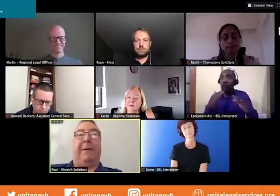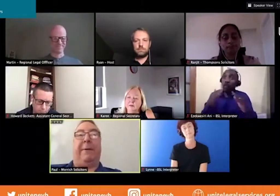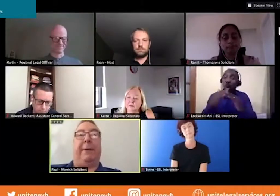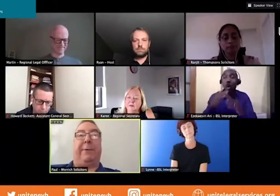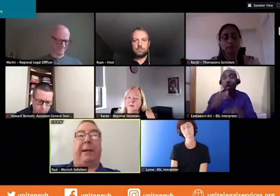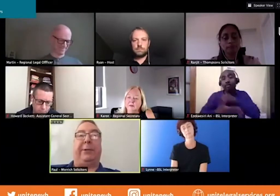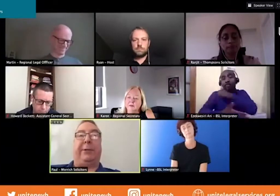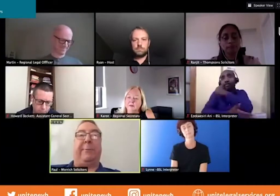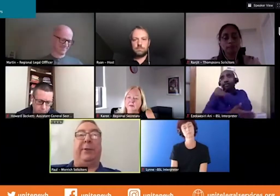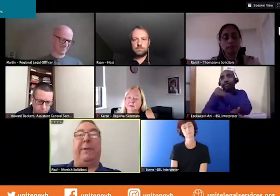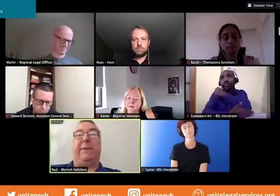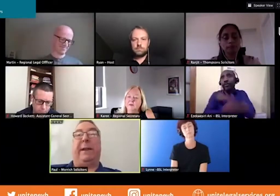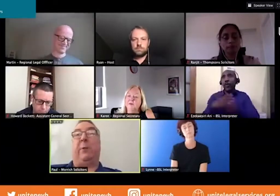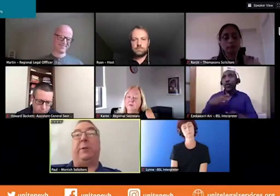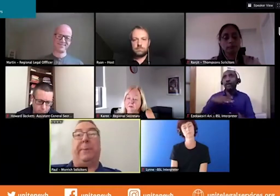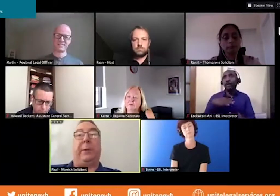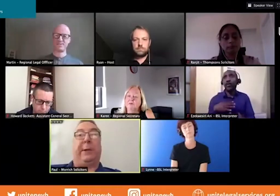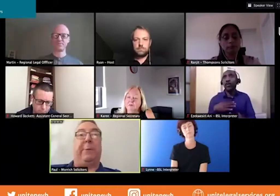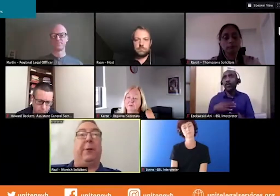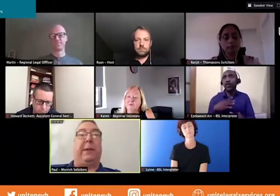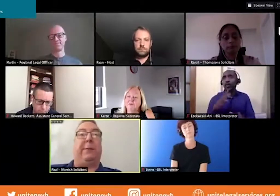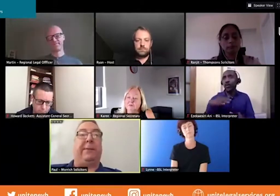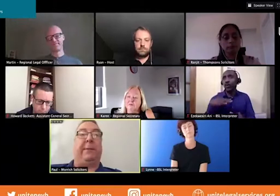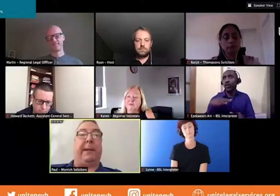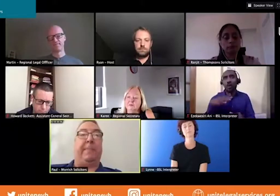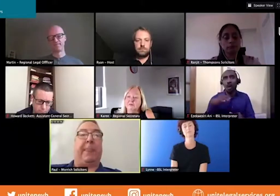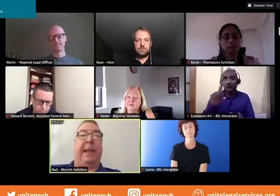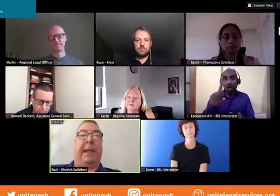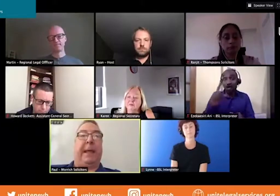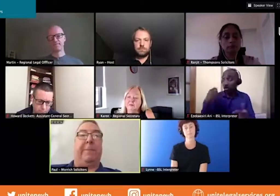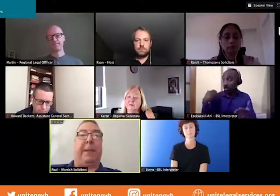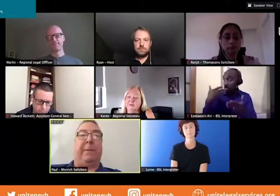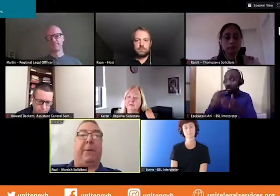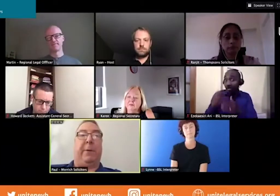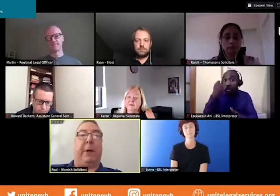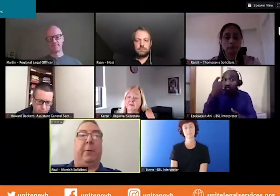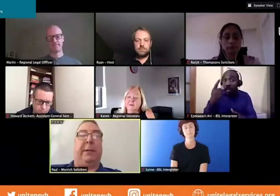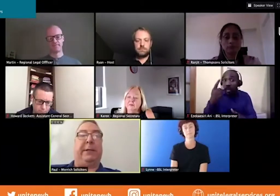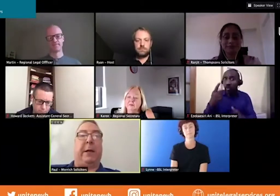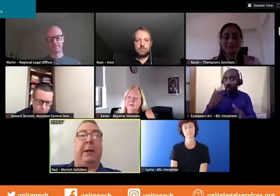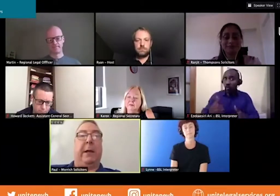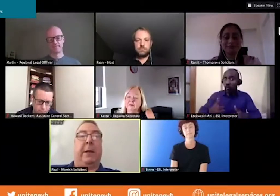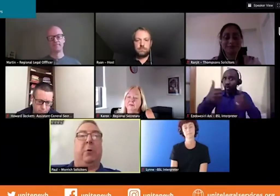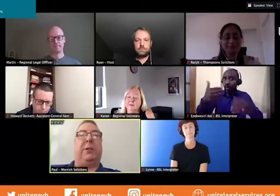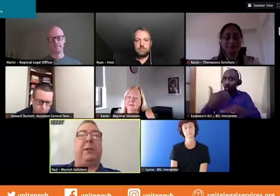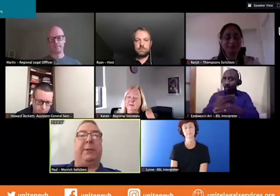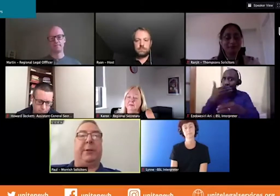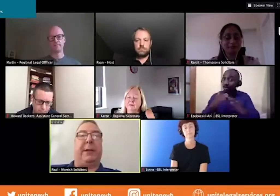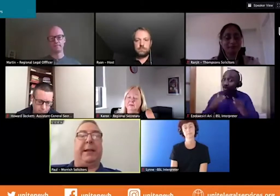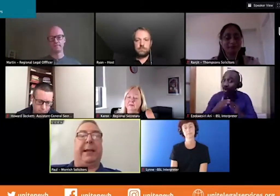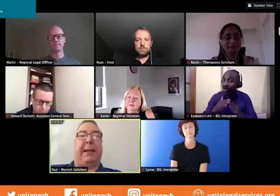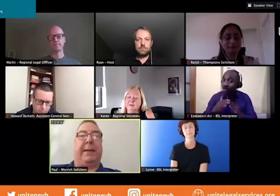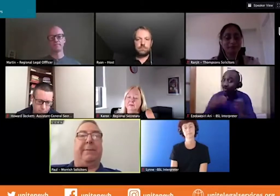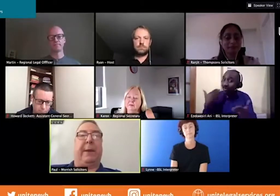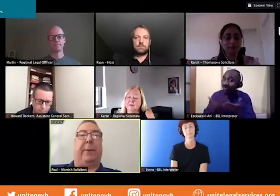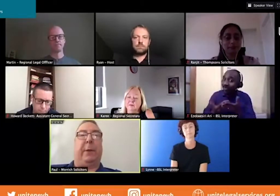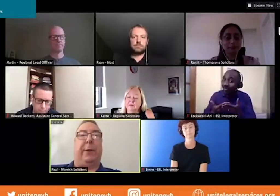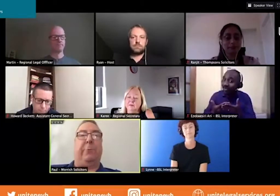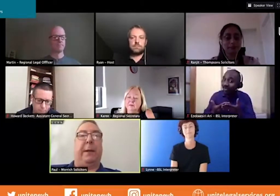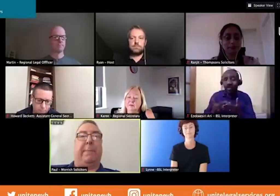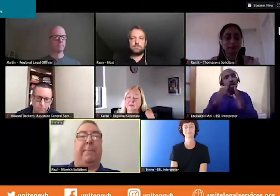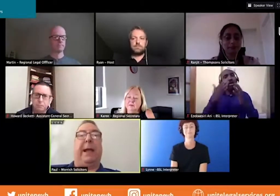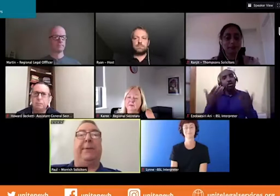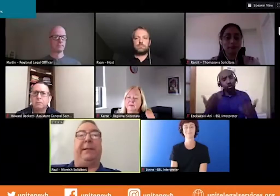have found over the last 3 months that in fact lots of people can work effectively from home. So what's the position for people